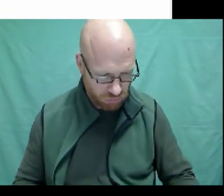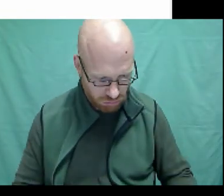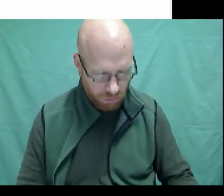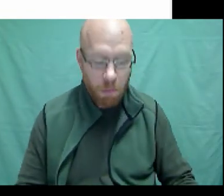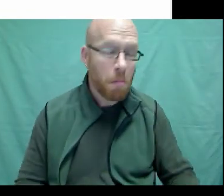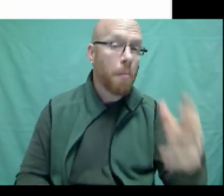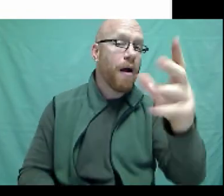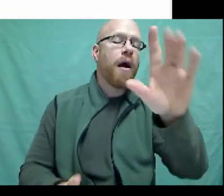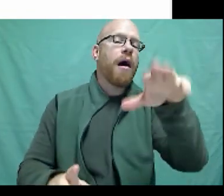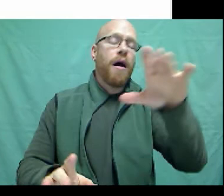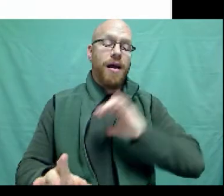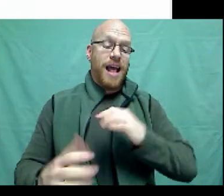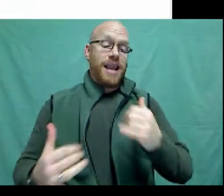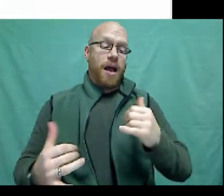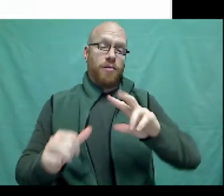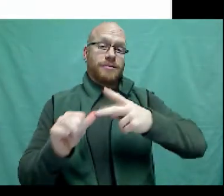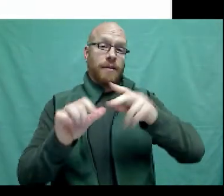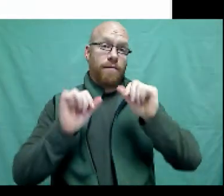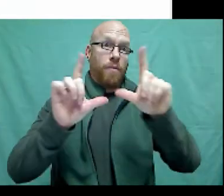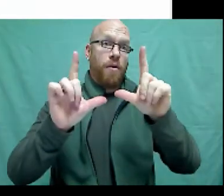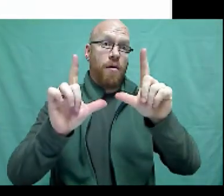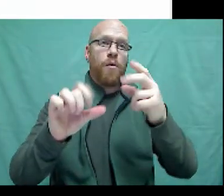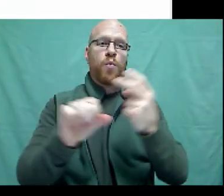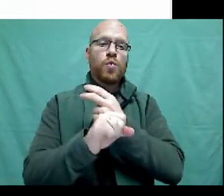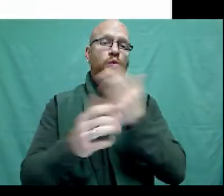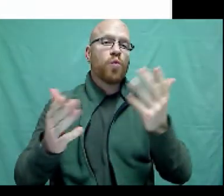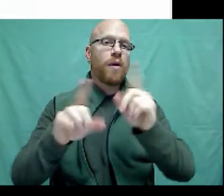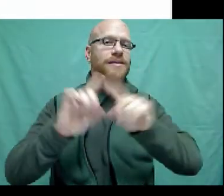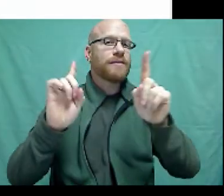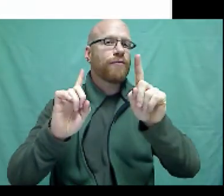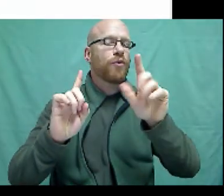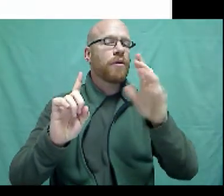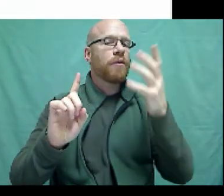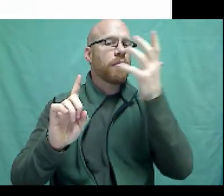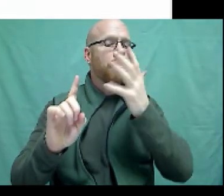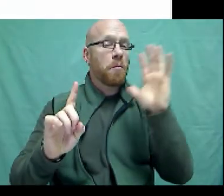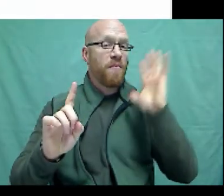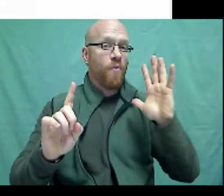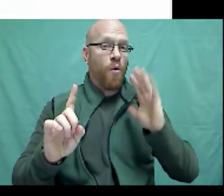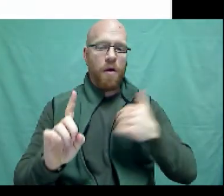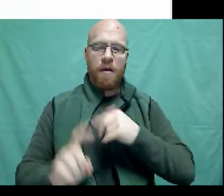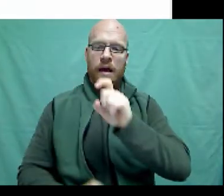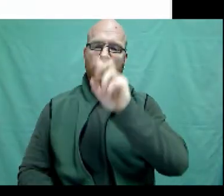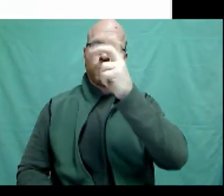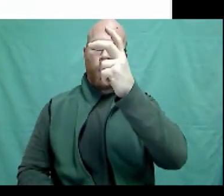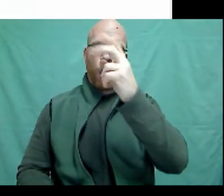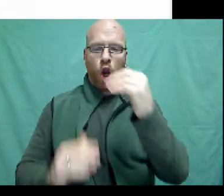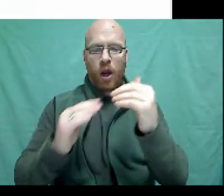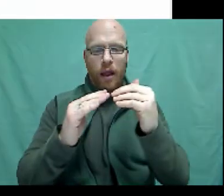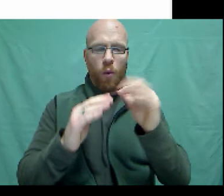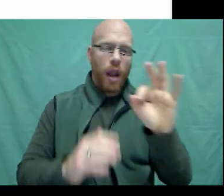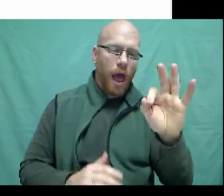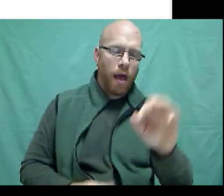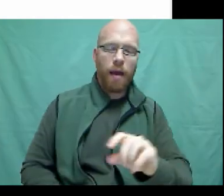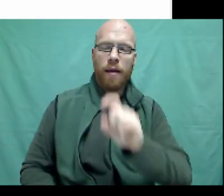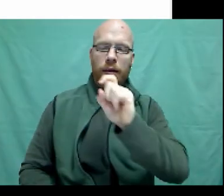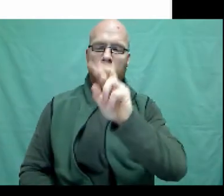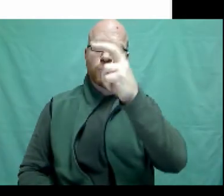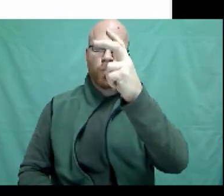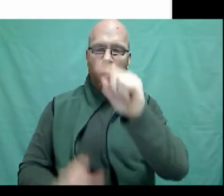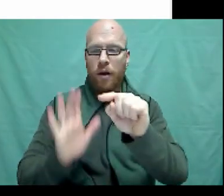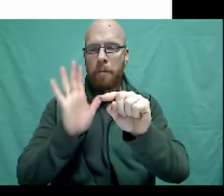You see here. And now understand that the second vlog we're going to be talking about problems that look